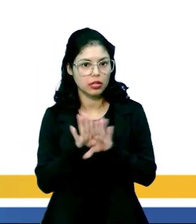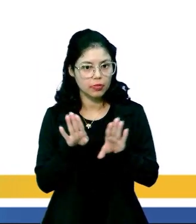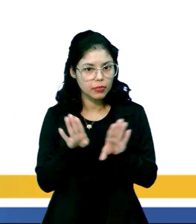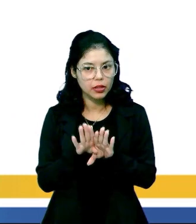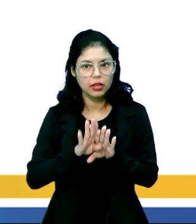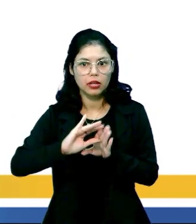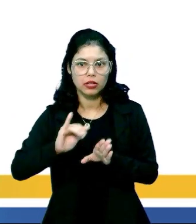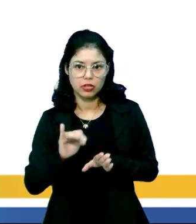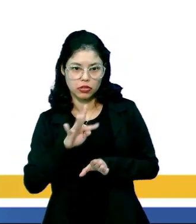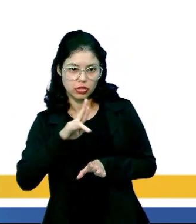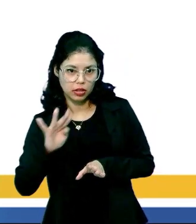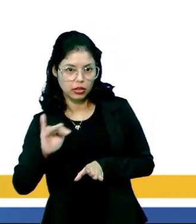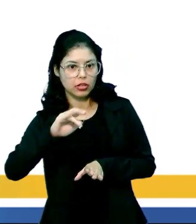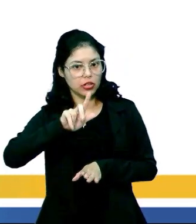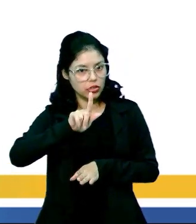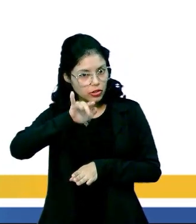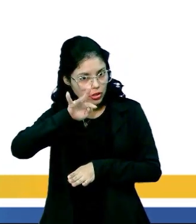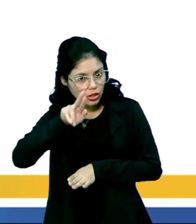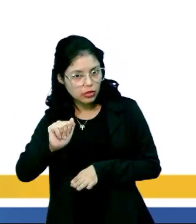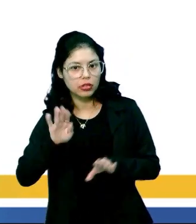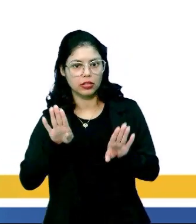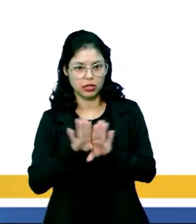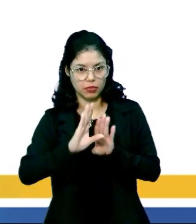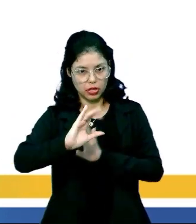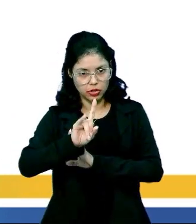US char